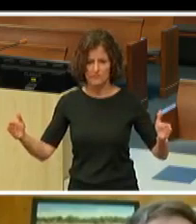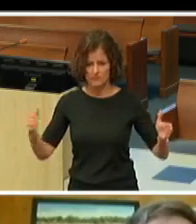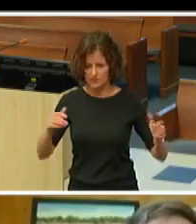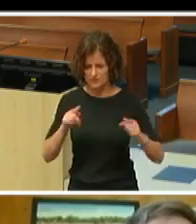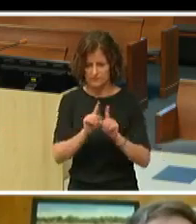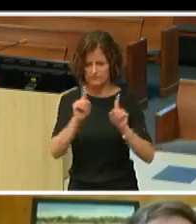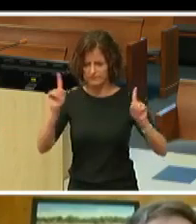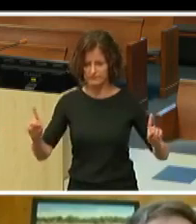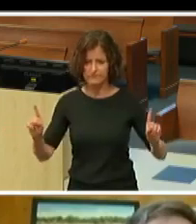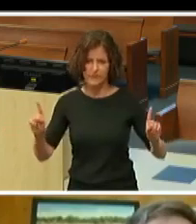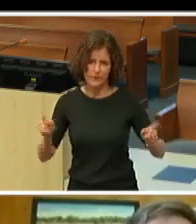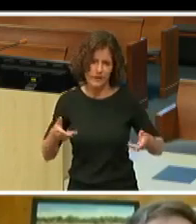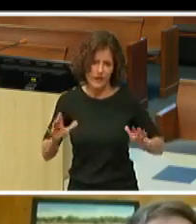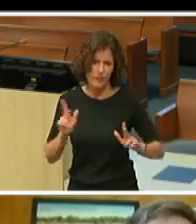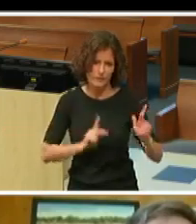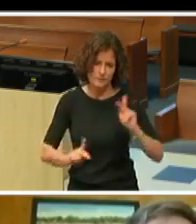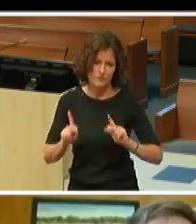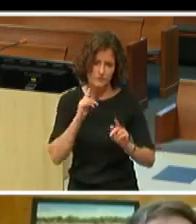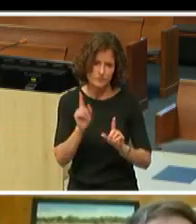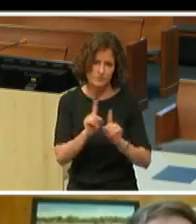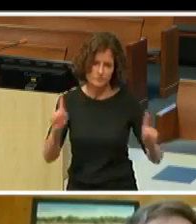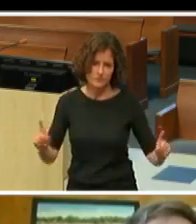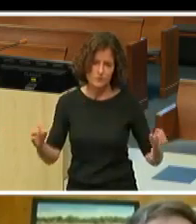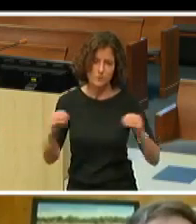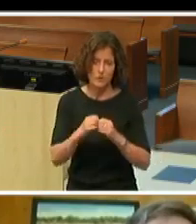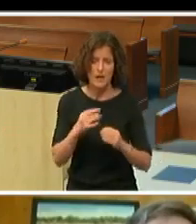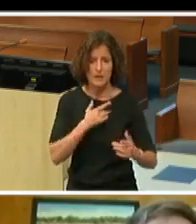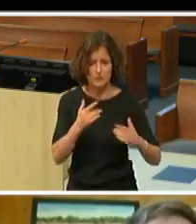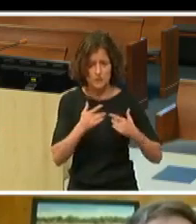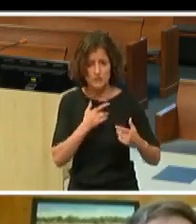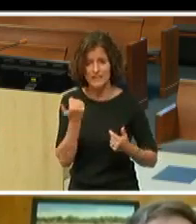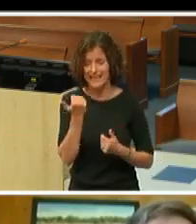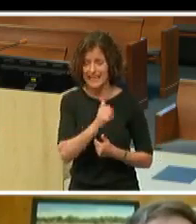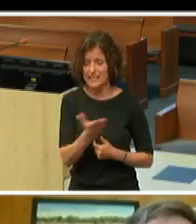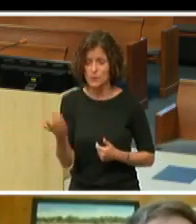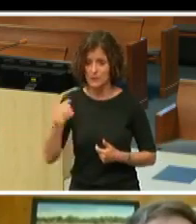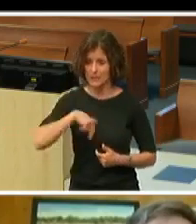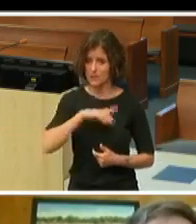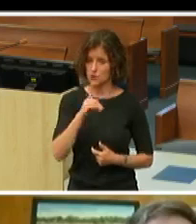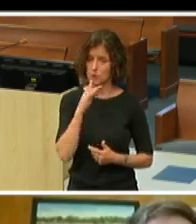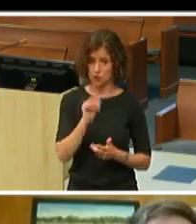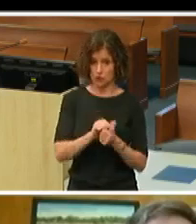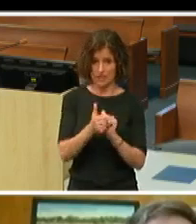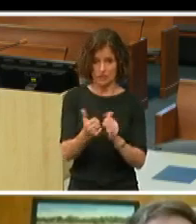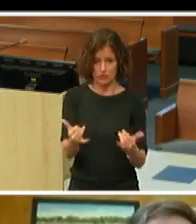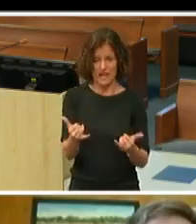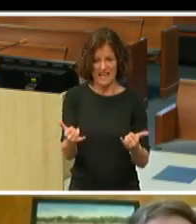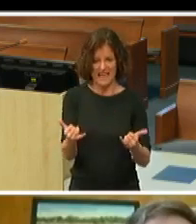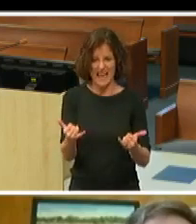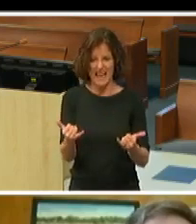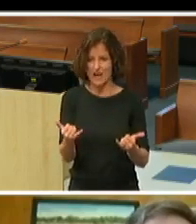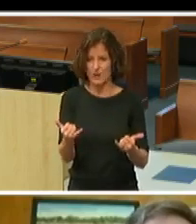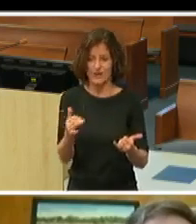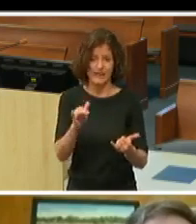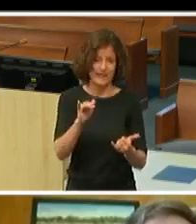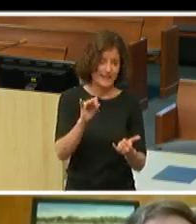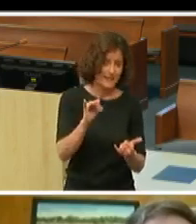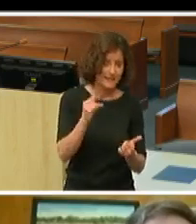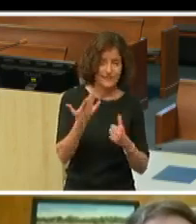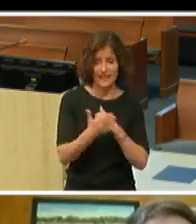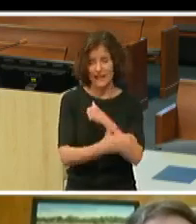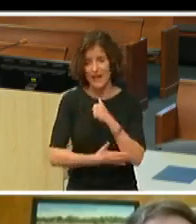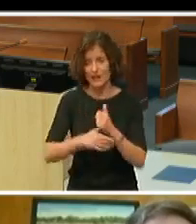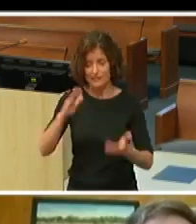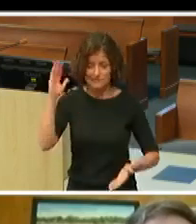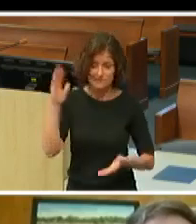separation that's necessary. I'm concerned about anything we do to change that right now will be county eases up on grocery stores,